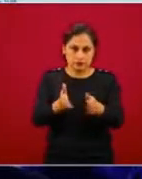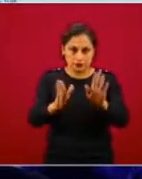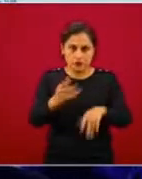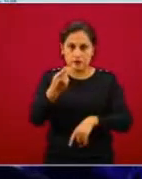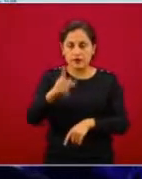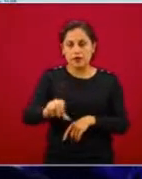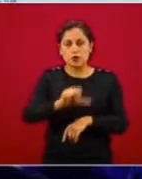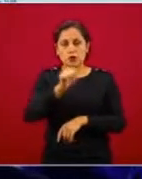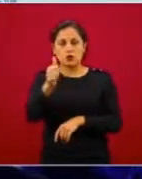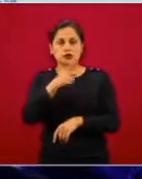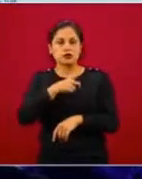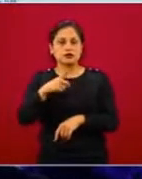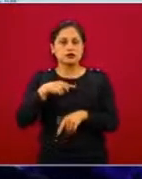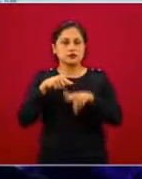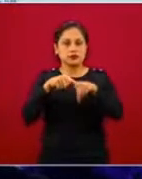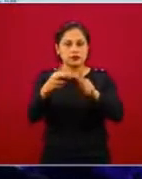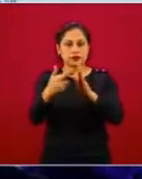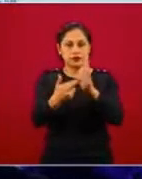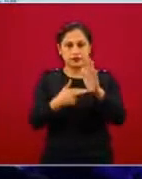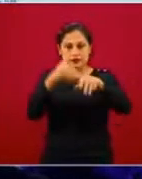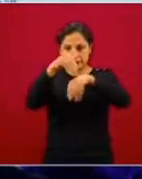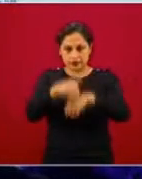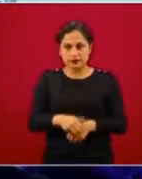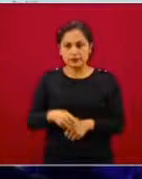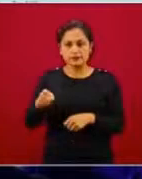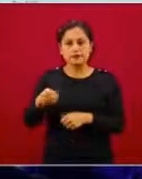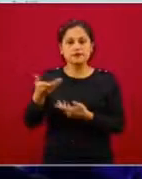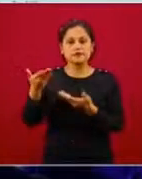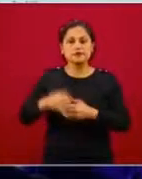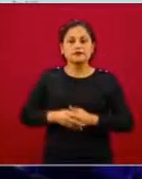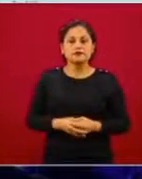ya la hospitalizations. predicción We see that they've gone discretamente. La over the siguiente.